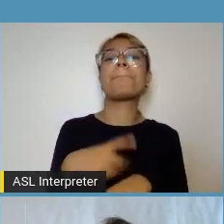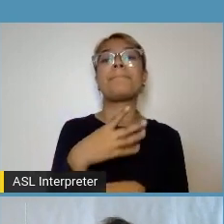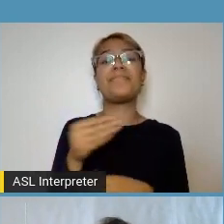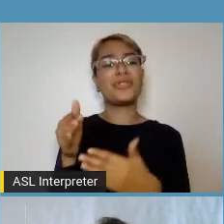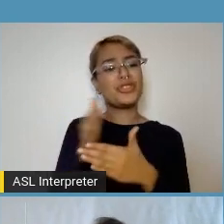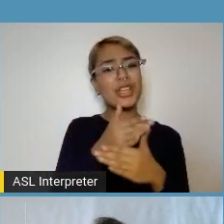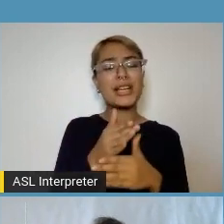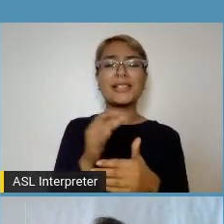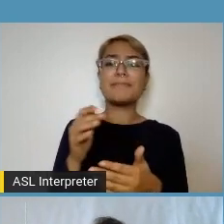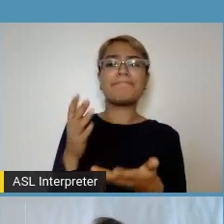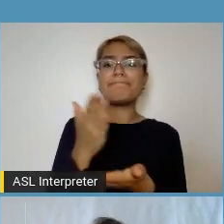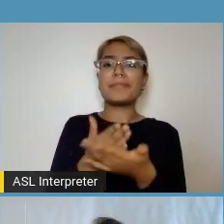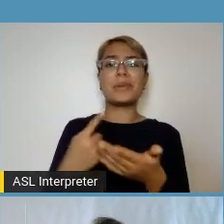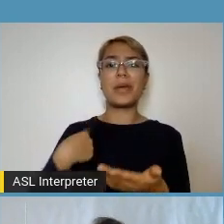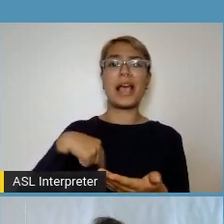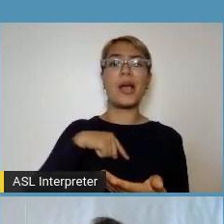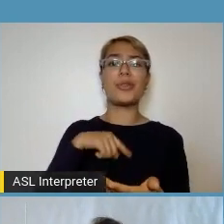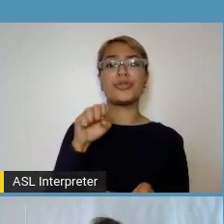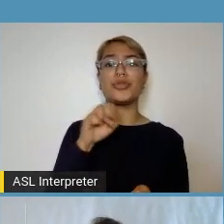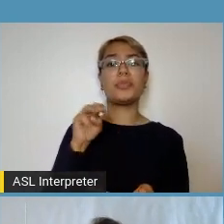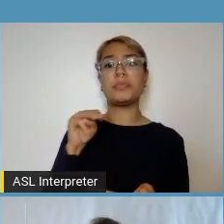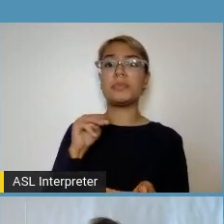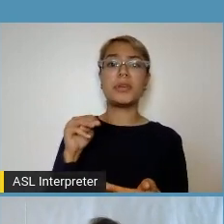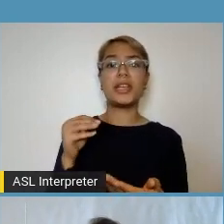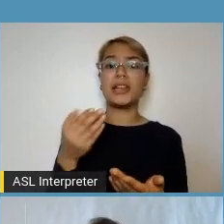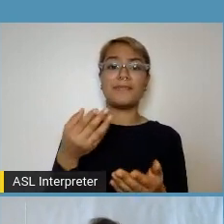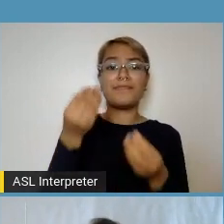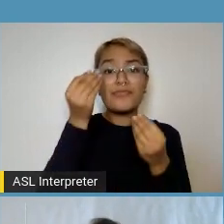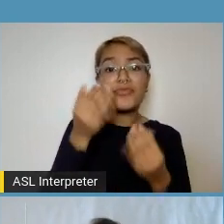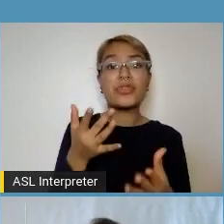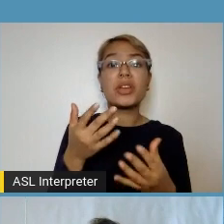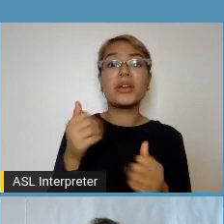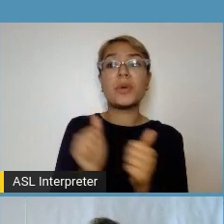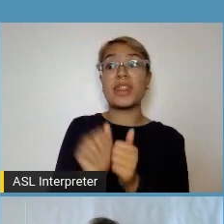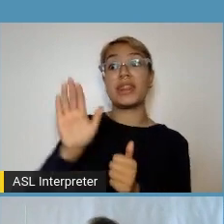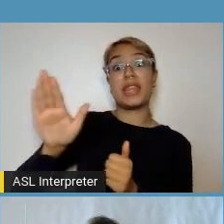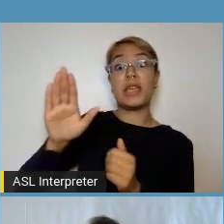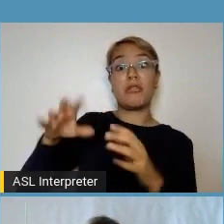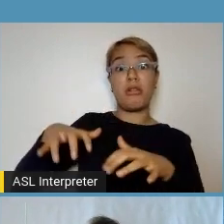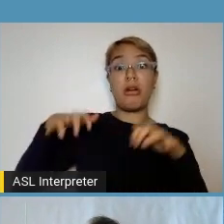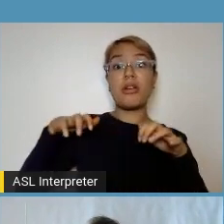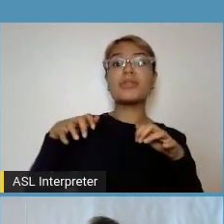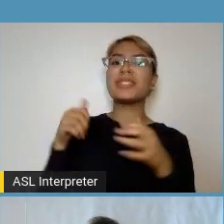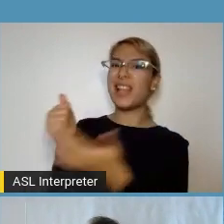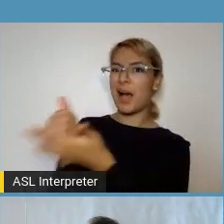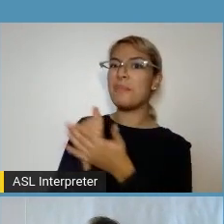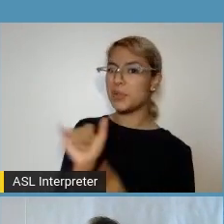some of our social media content with their audience, which has bolstered our social media and our following.